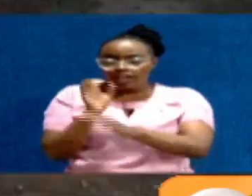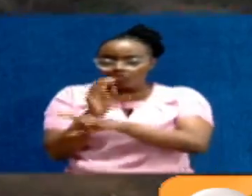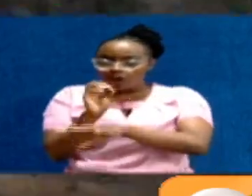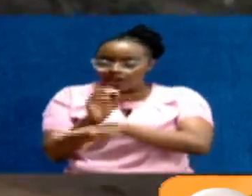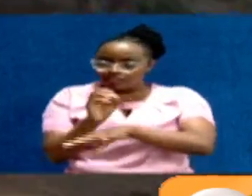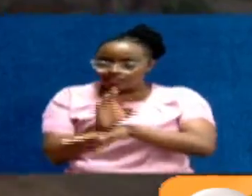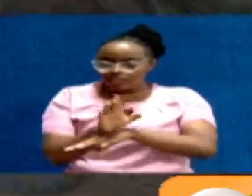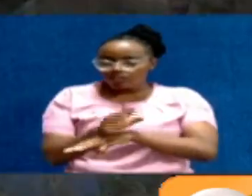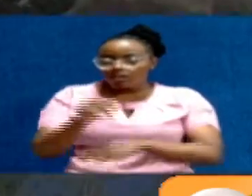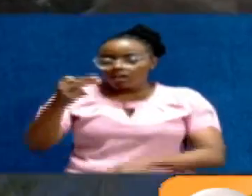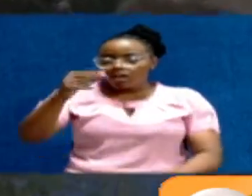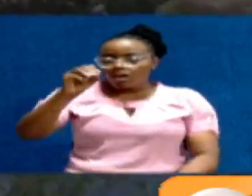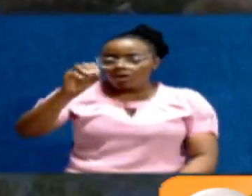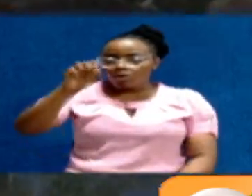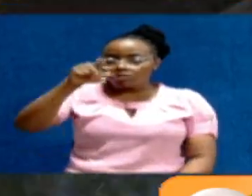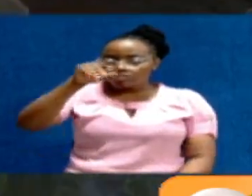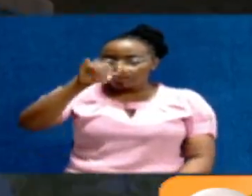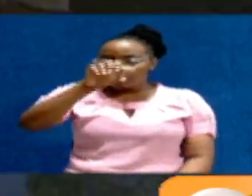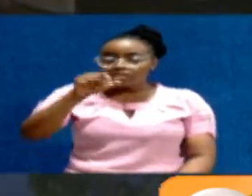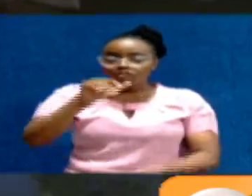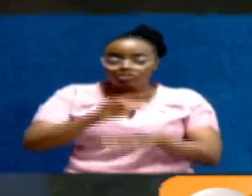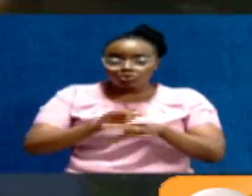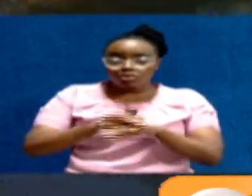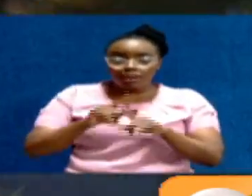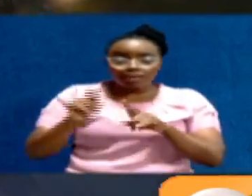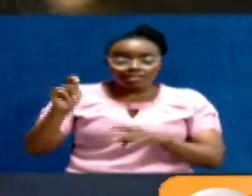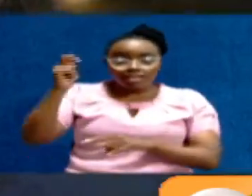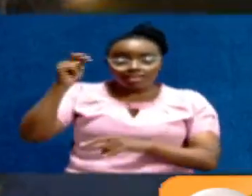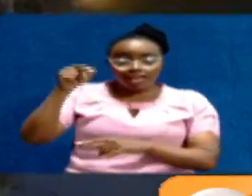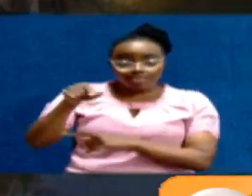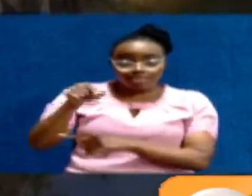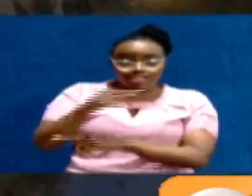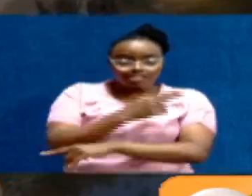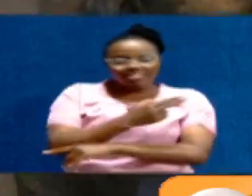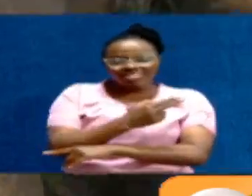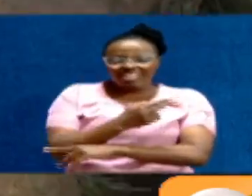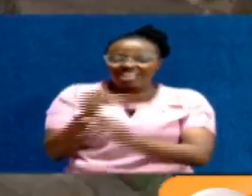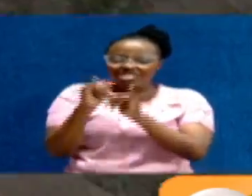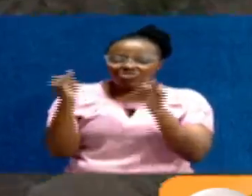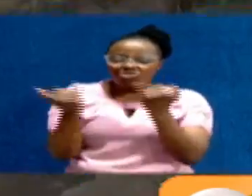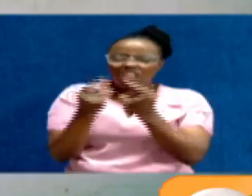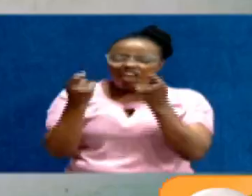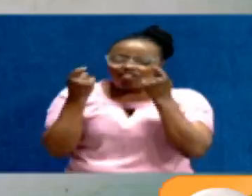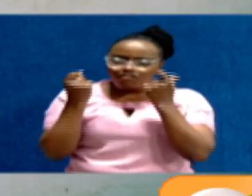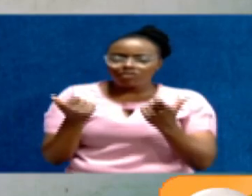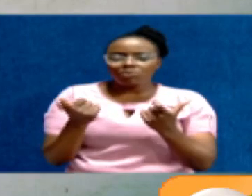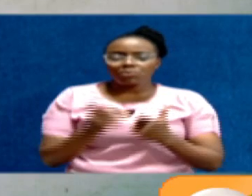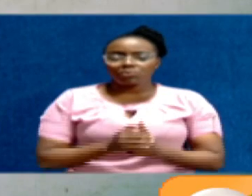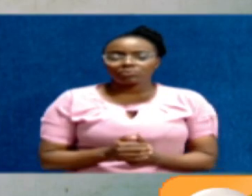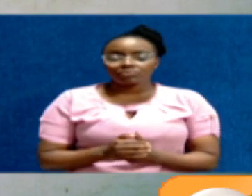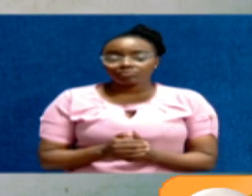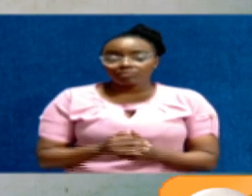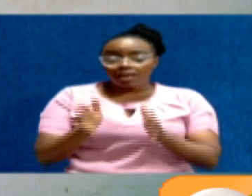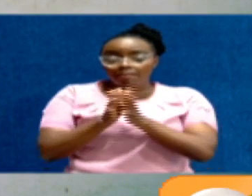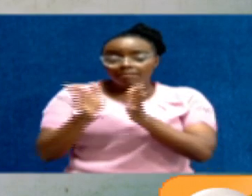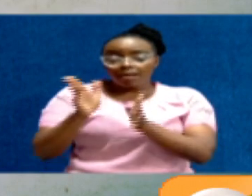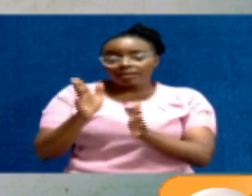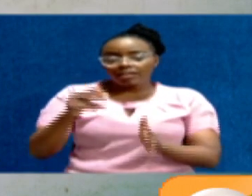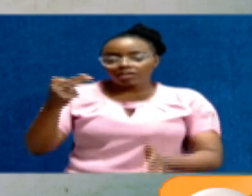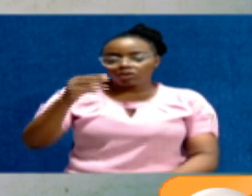counseling, hospices would be ideal. But in Kenya, these facilities are very few and far between.